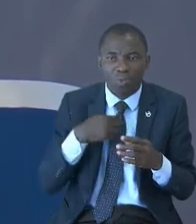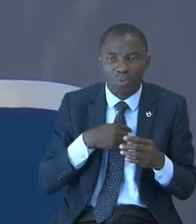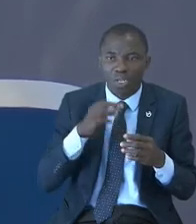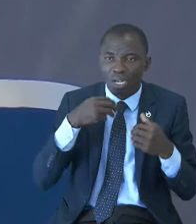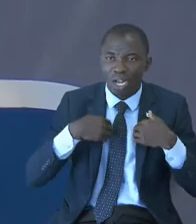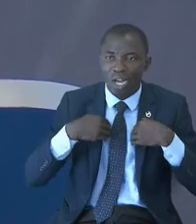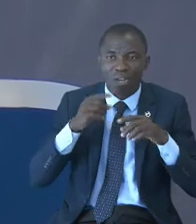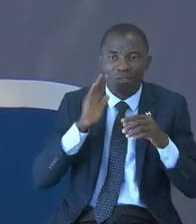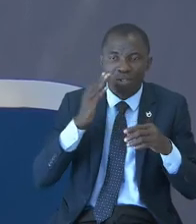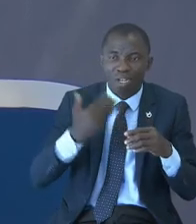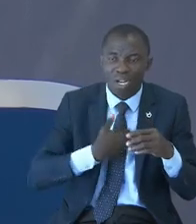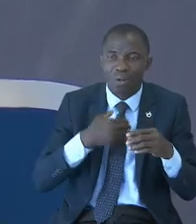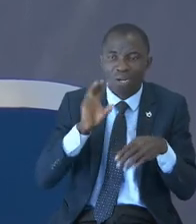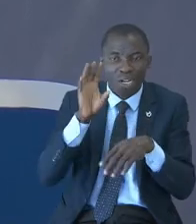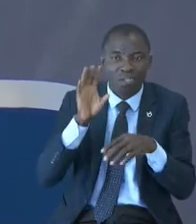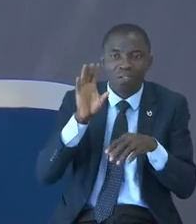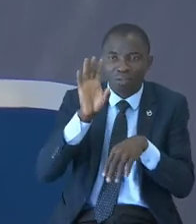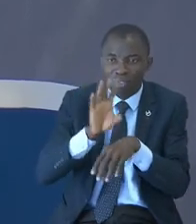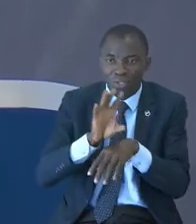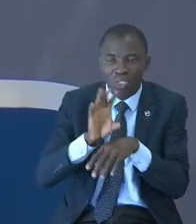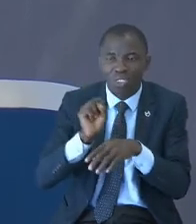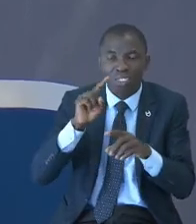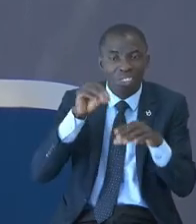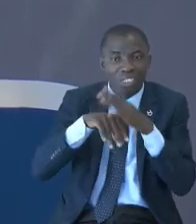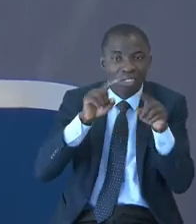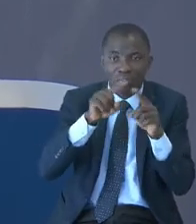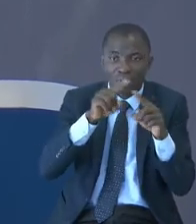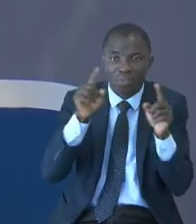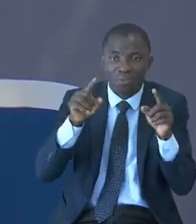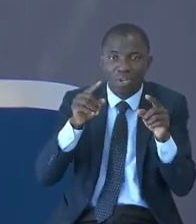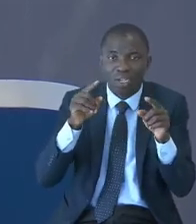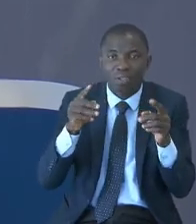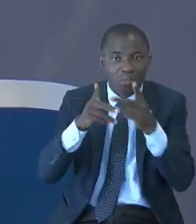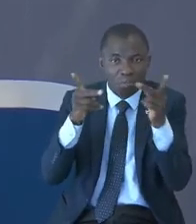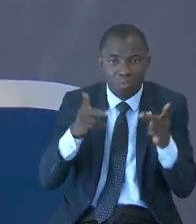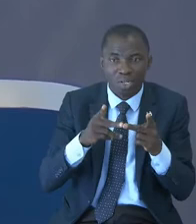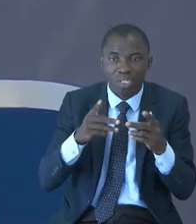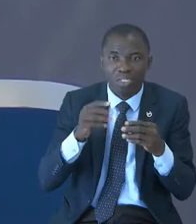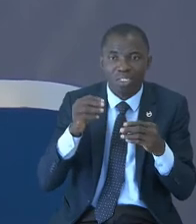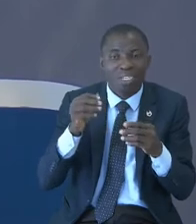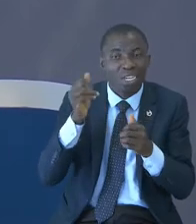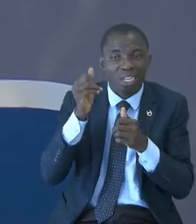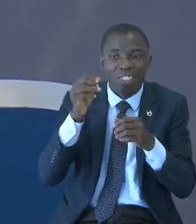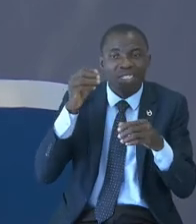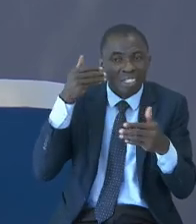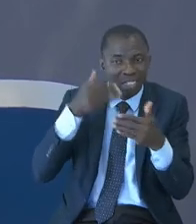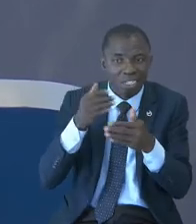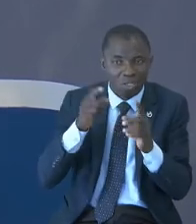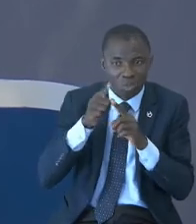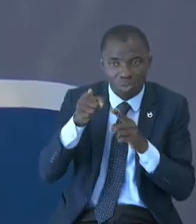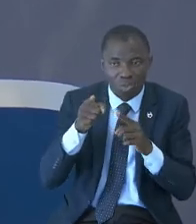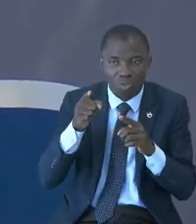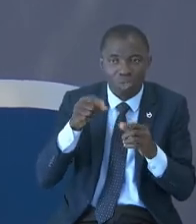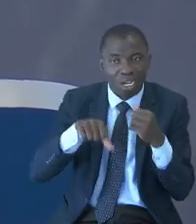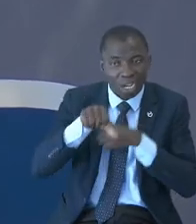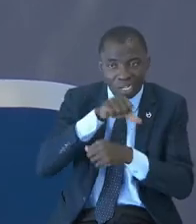the surname, and then the telephone number, very, very essential, so that we can be sure we'll